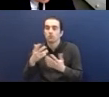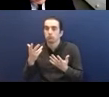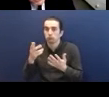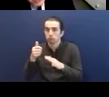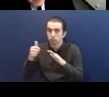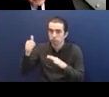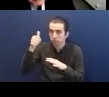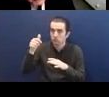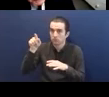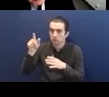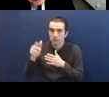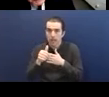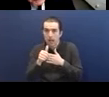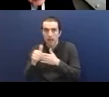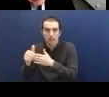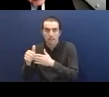Someone wanted to say something?